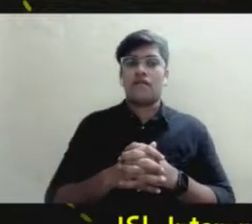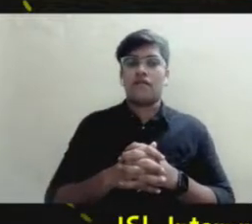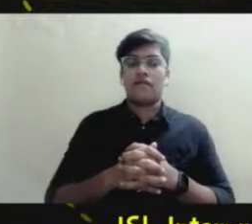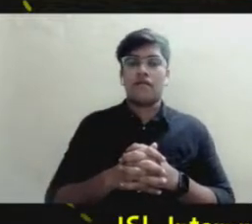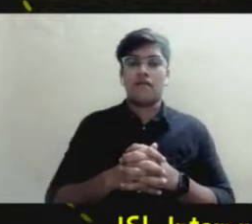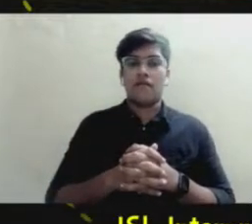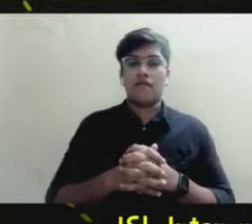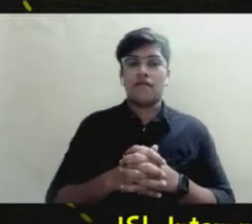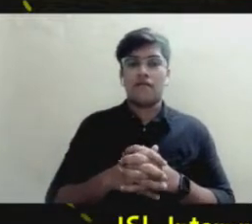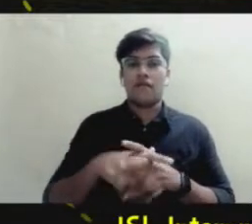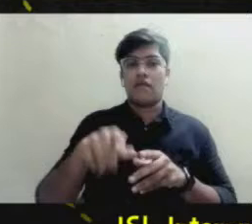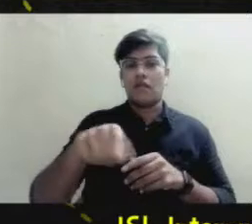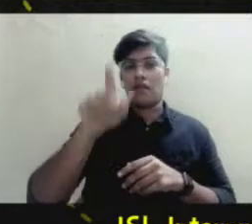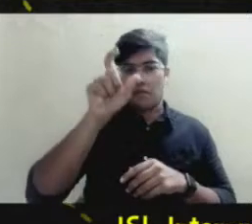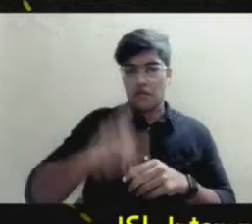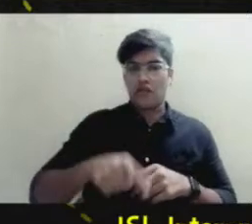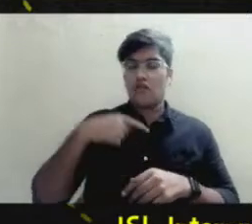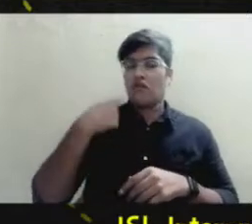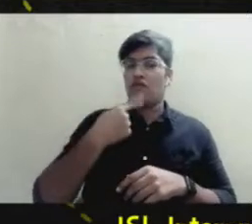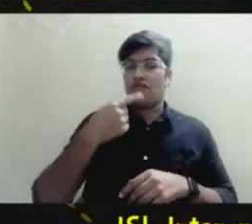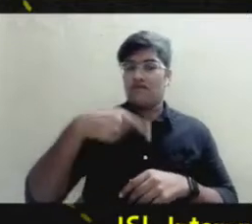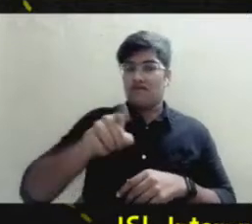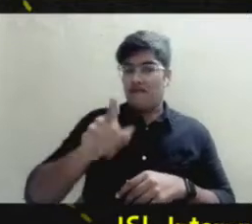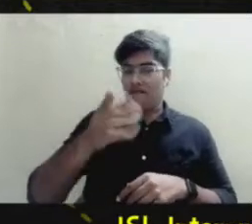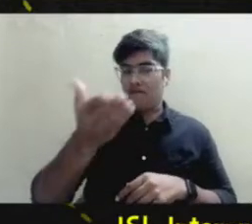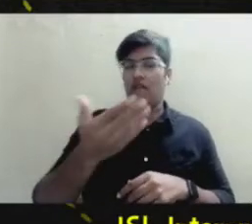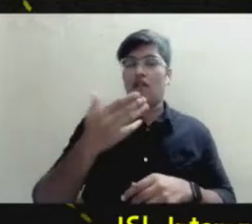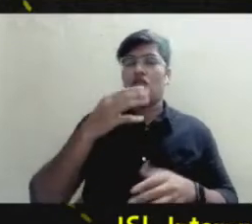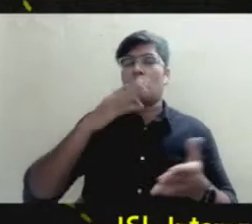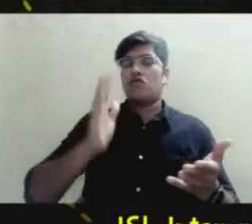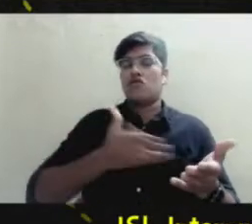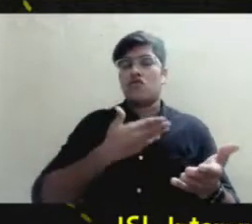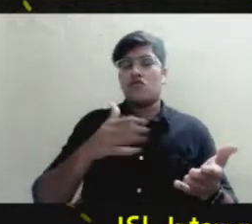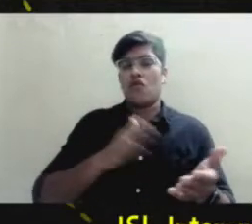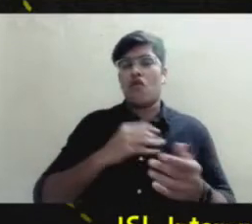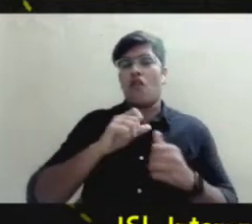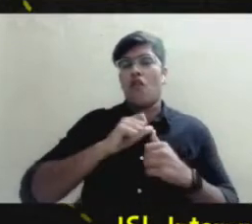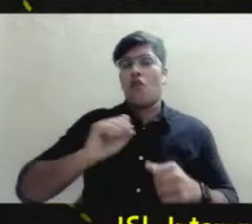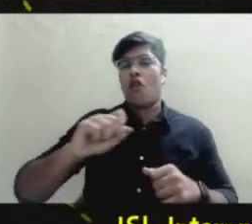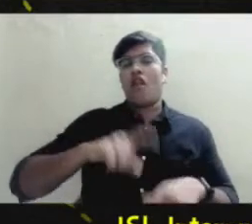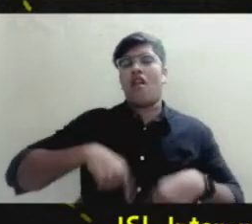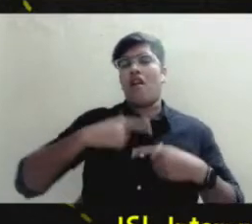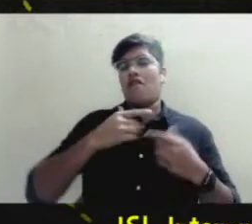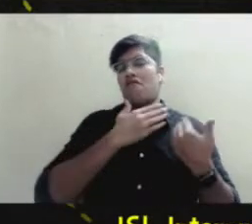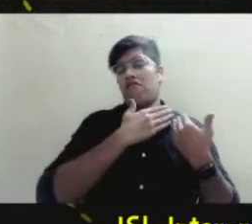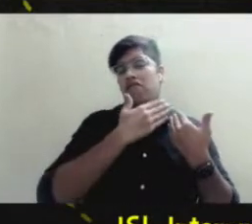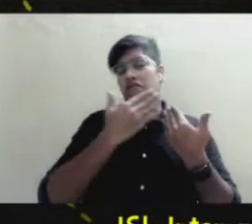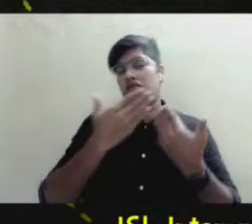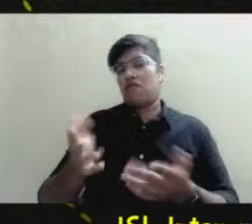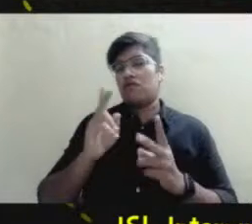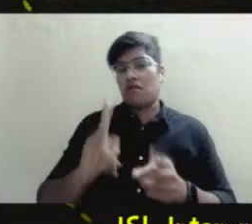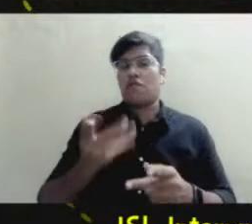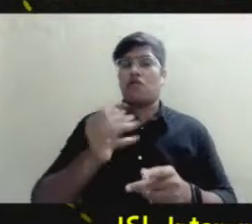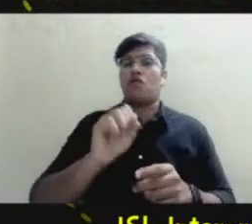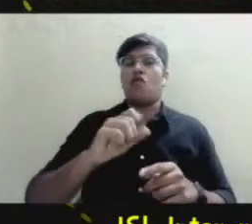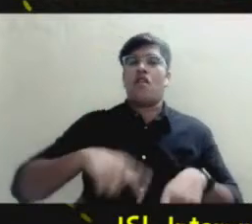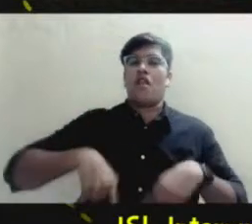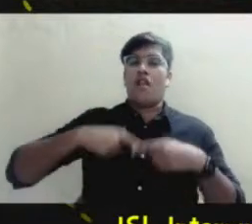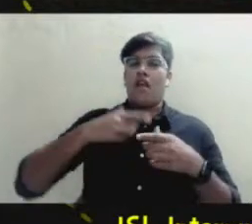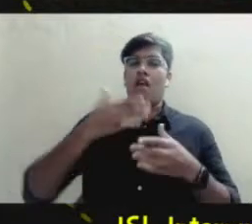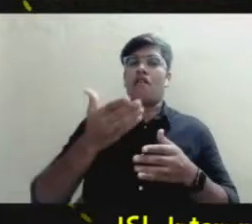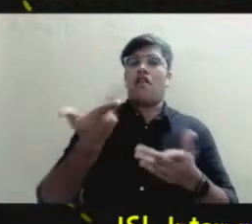who's sung music all my life. This is my livelihood. Also